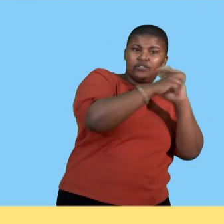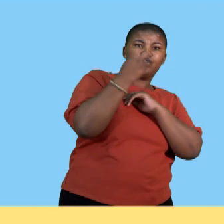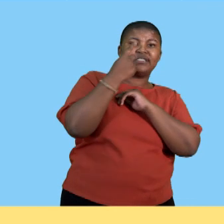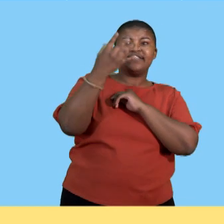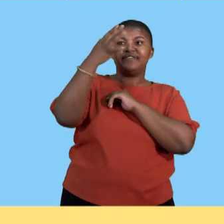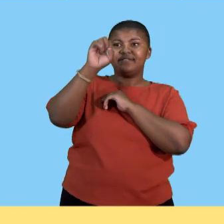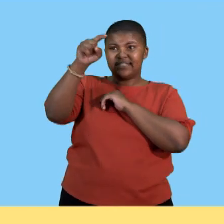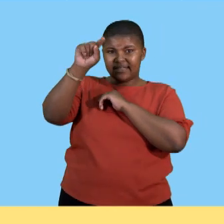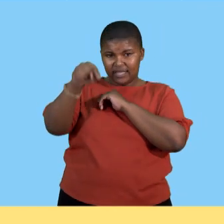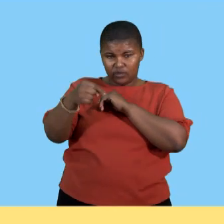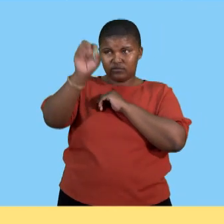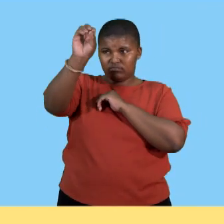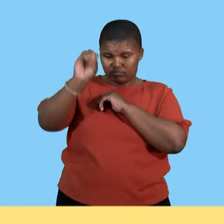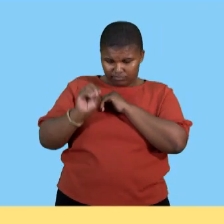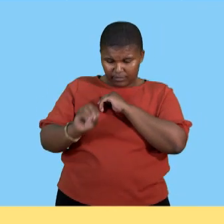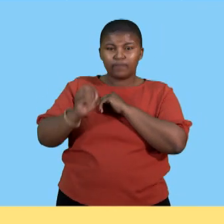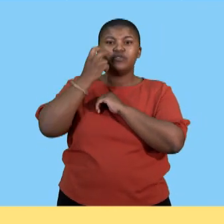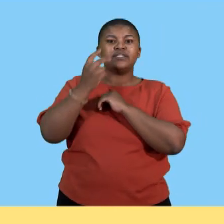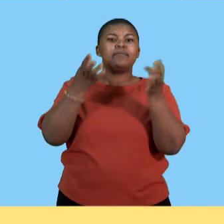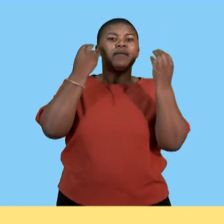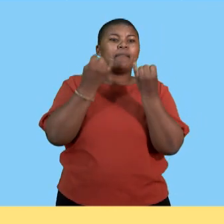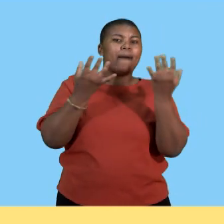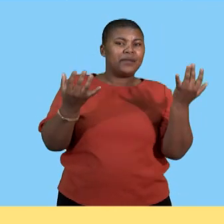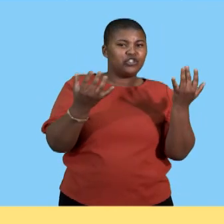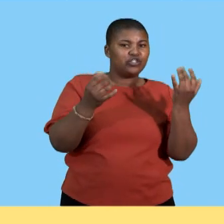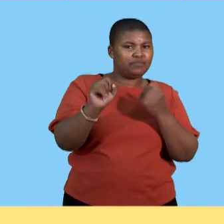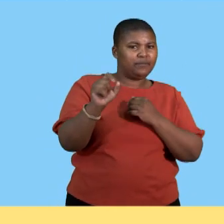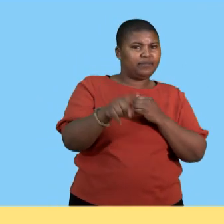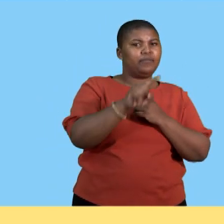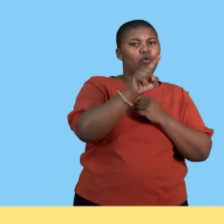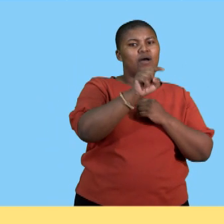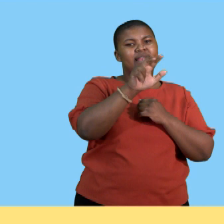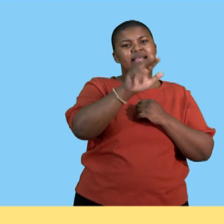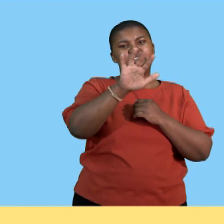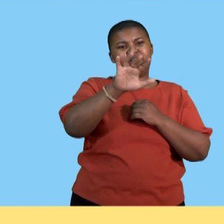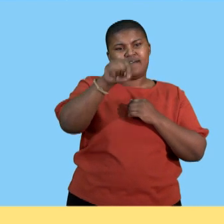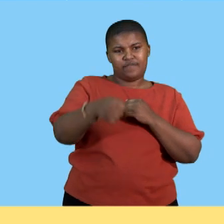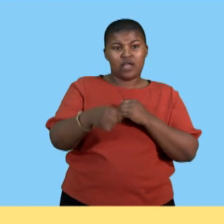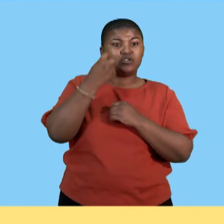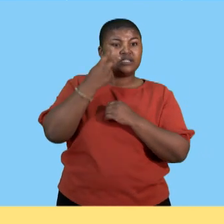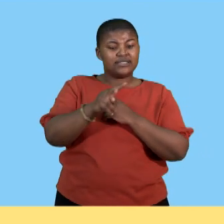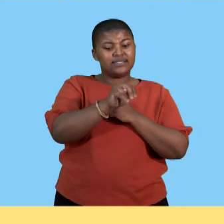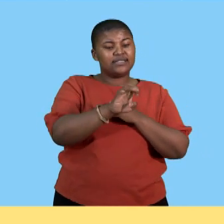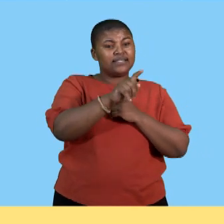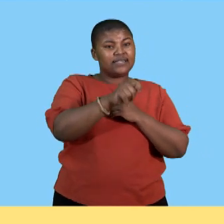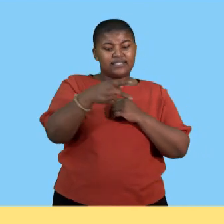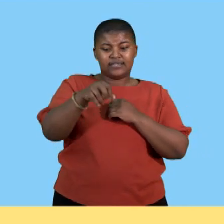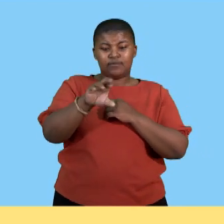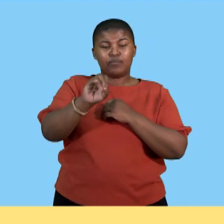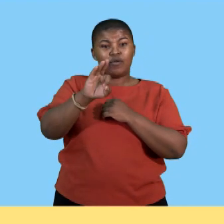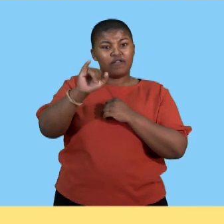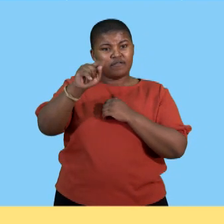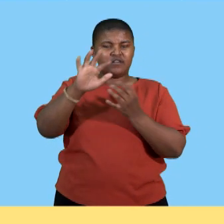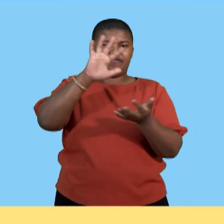must come down there. Then you end up with your net profit. Remember, once you get your net profit, your statement of comprehensive